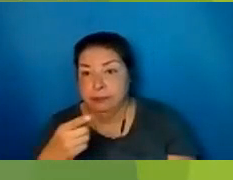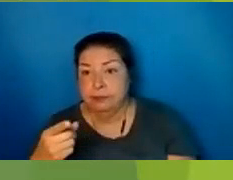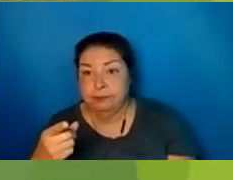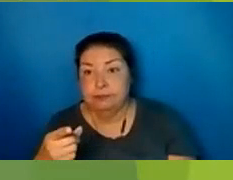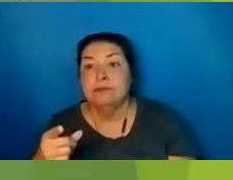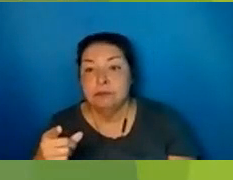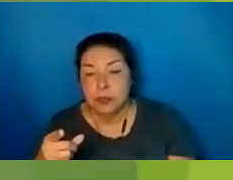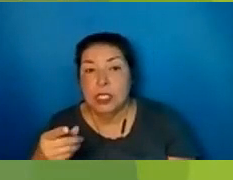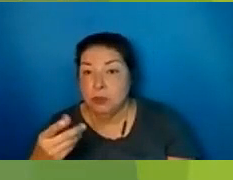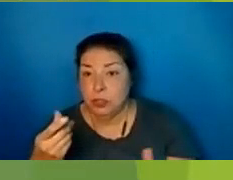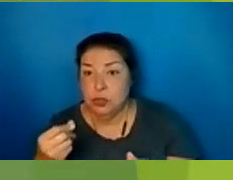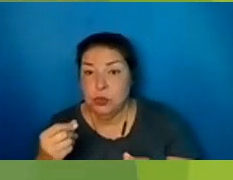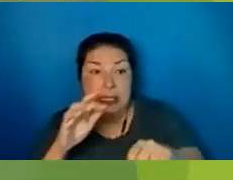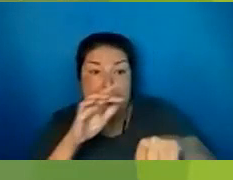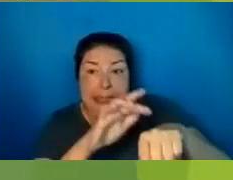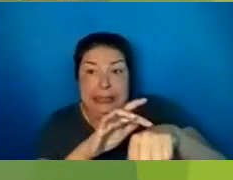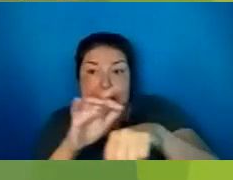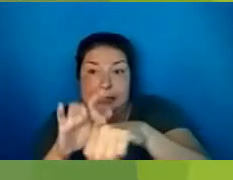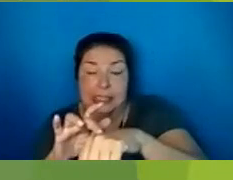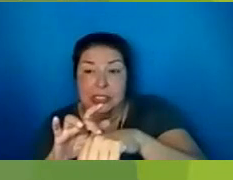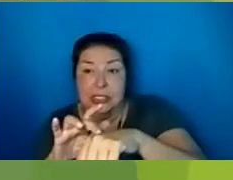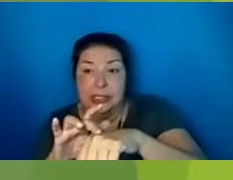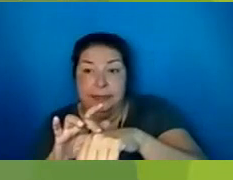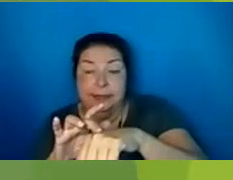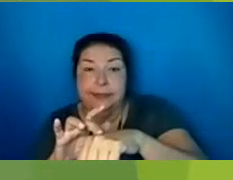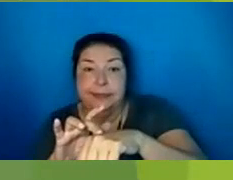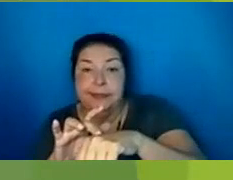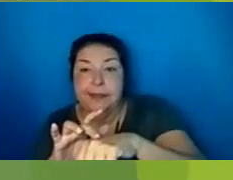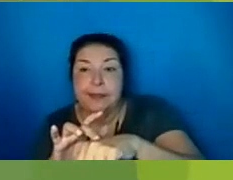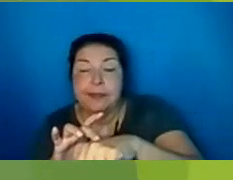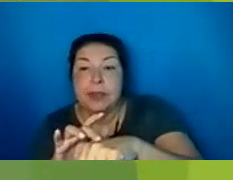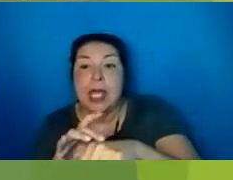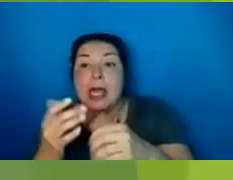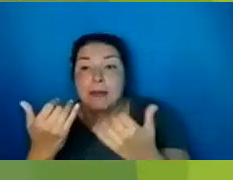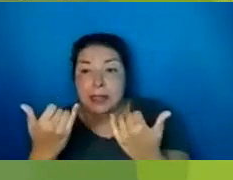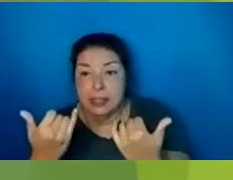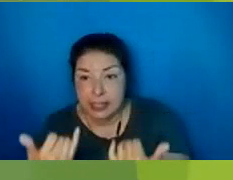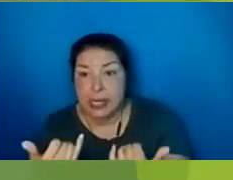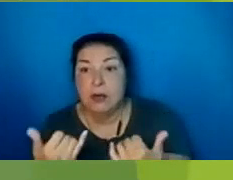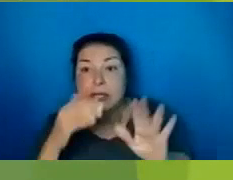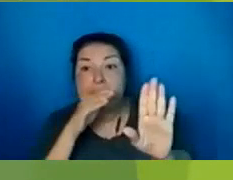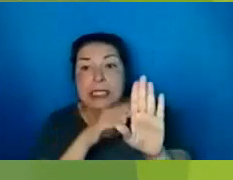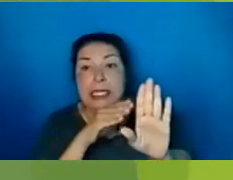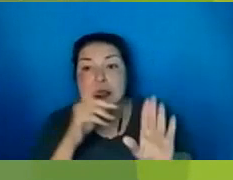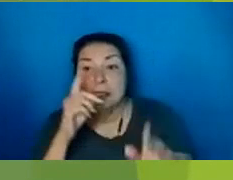is laying his hand, or his hand is now against these false prophets.